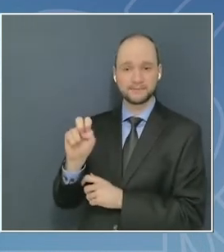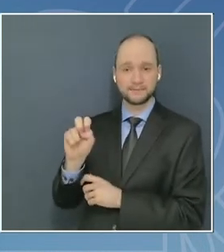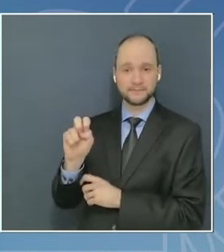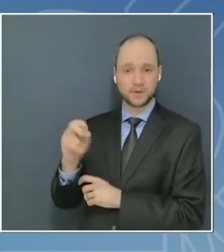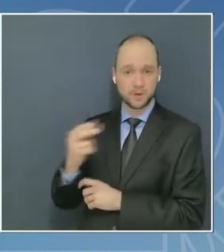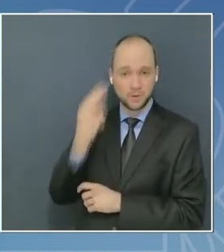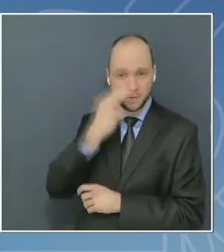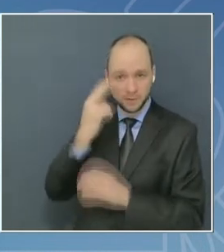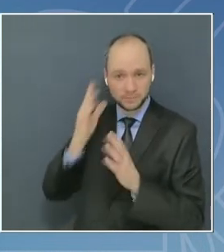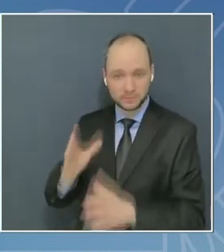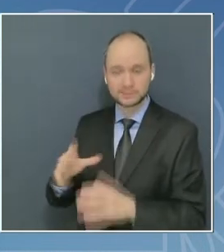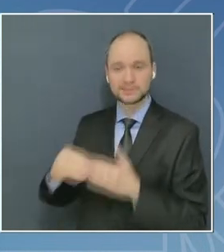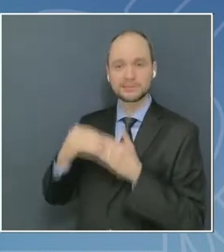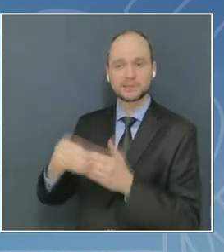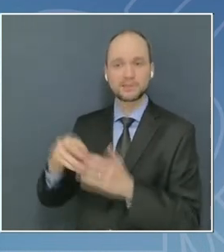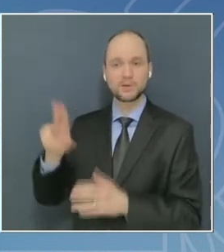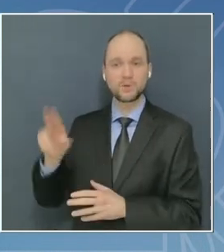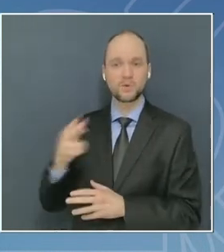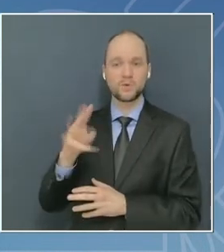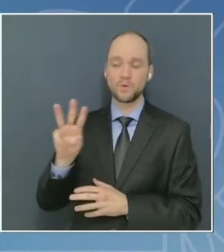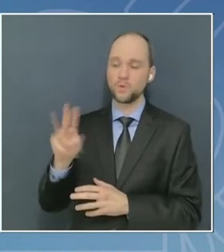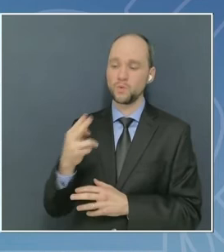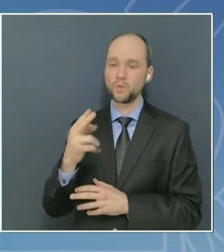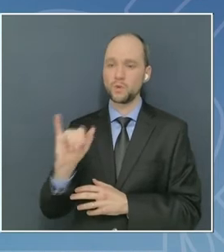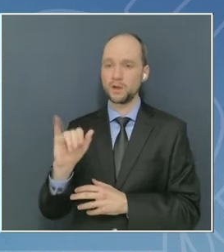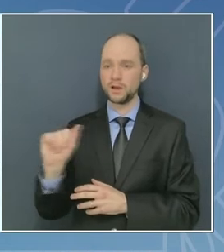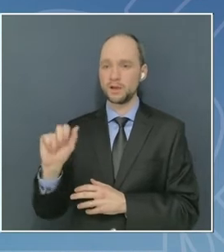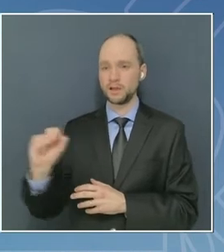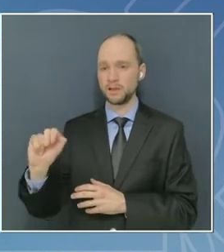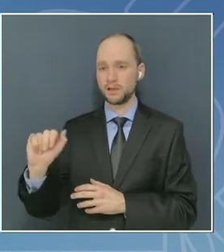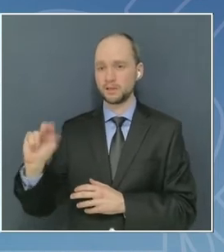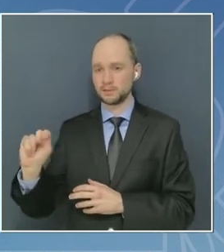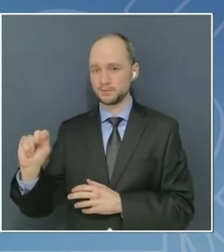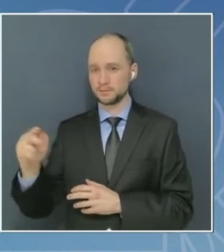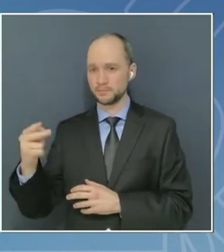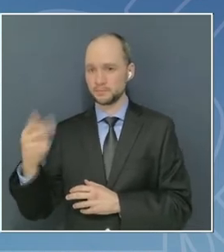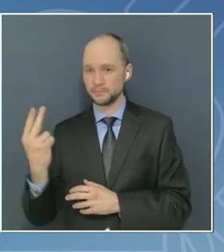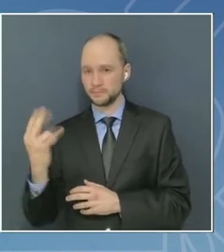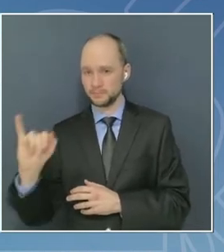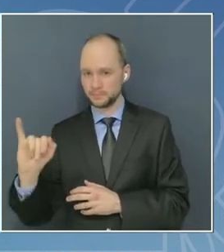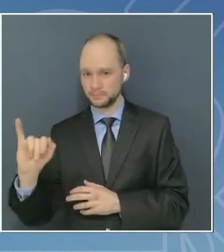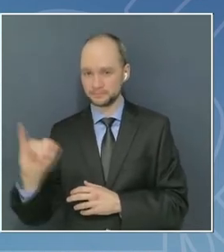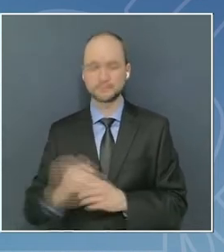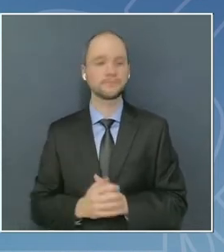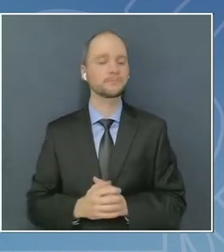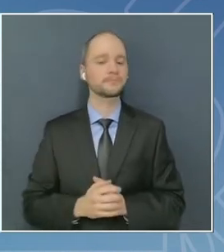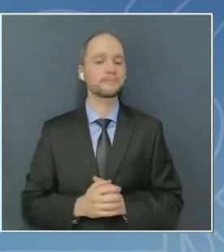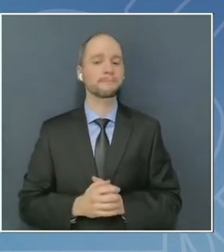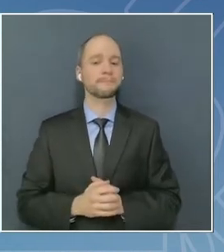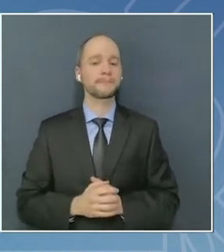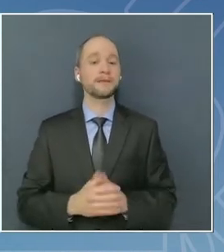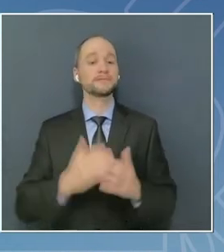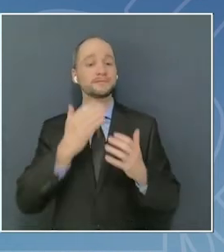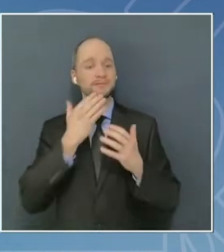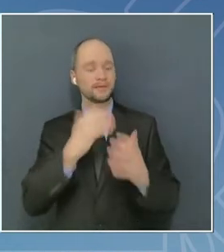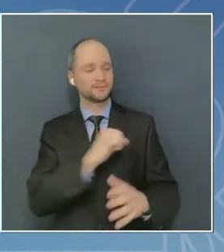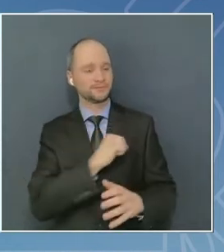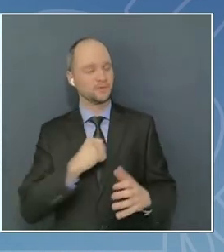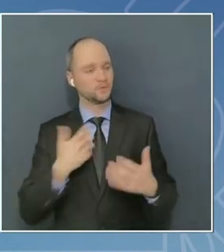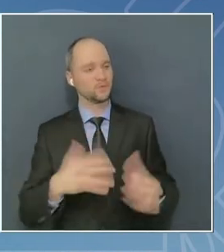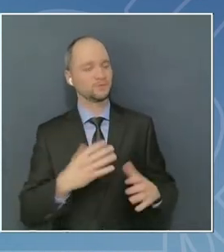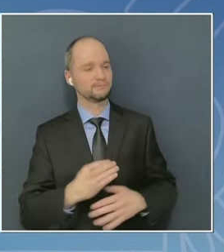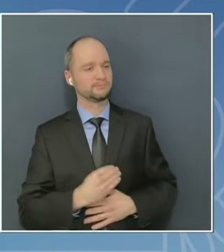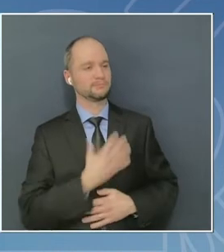yours. Thank you, Richard. And also a big thank you to Senator Duckworth for those very inspiring remarks.